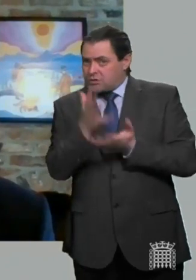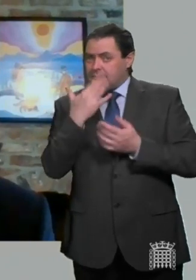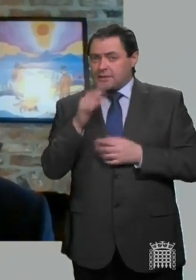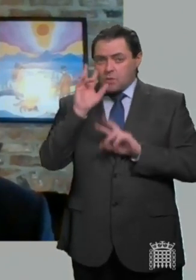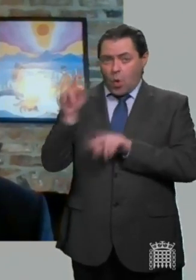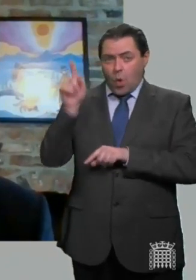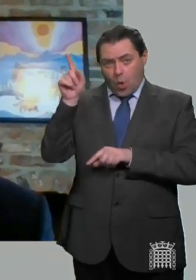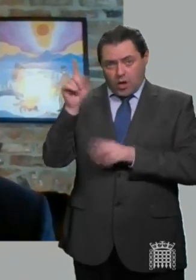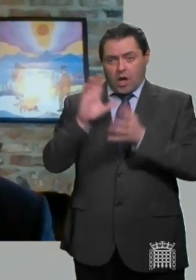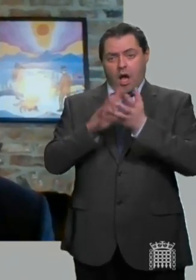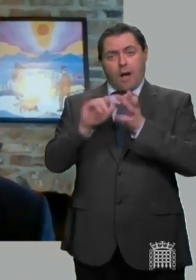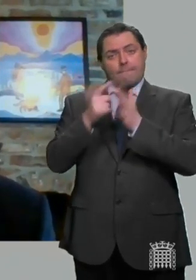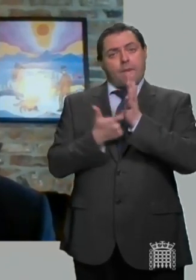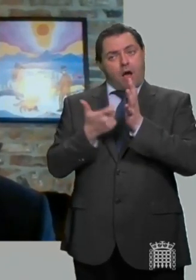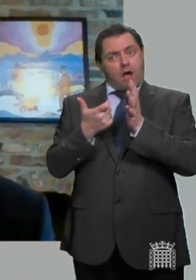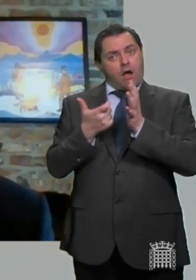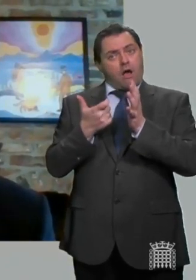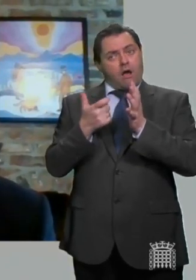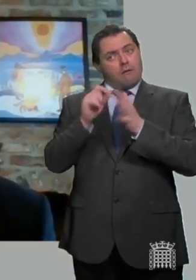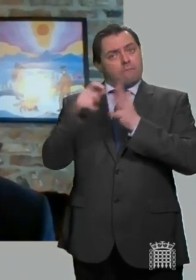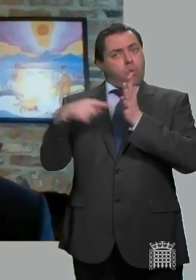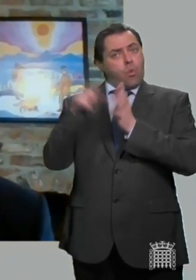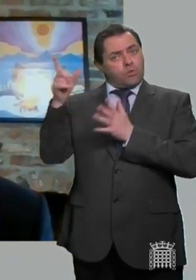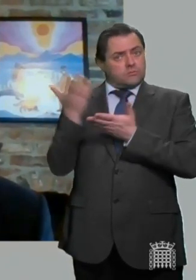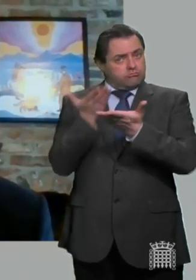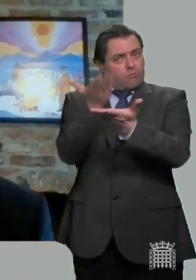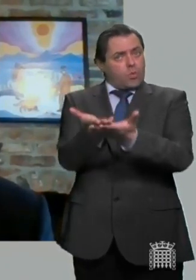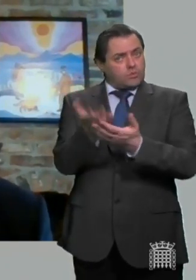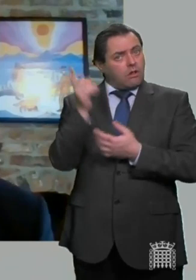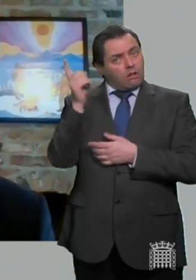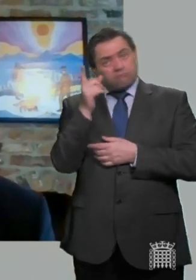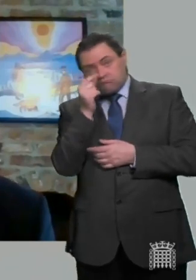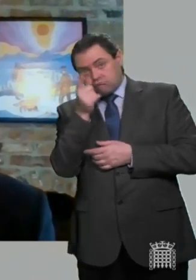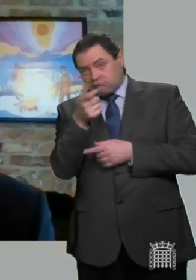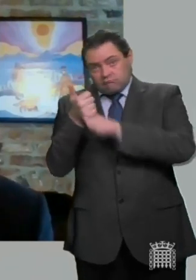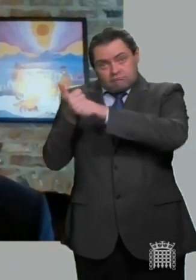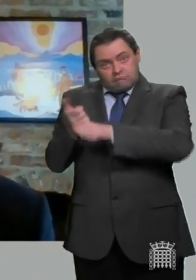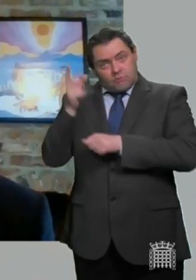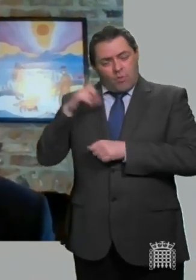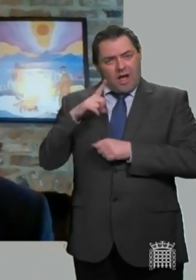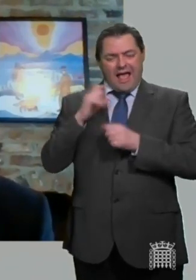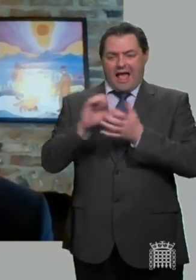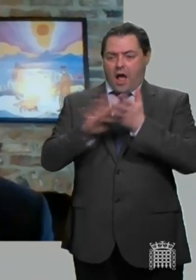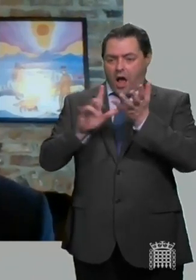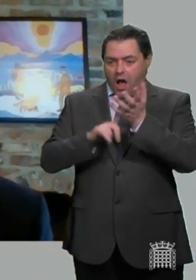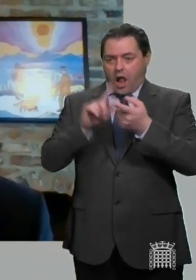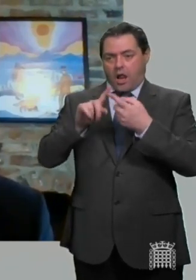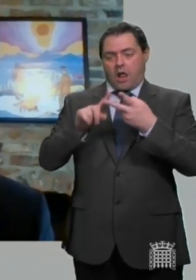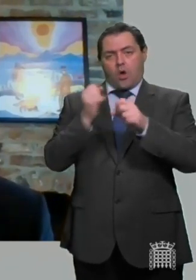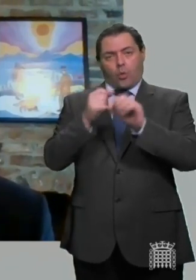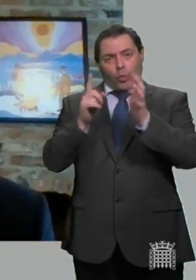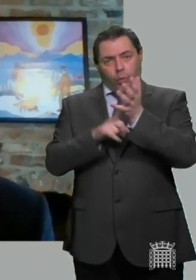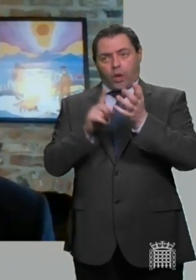look at the Humber free port bid closely and also favourably as it contains sites in Hull, Gould,